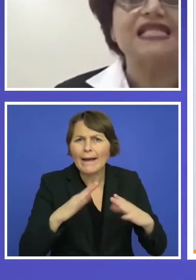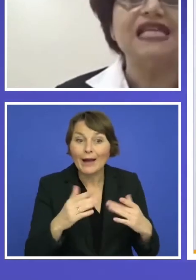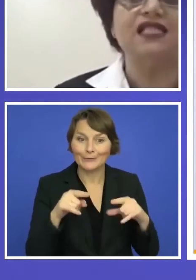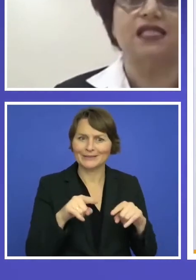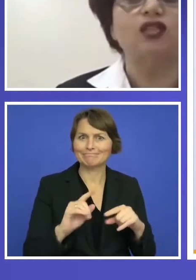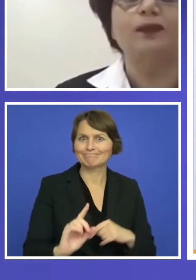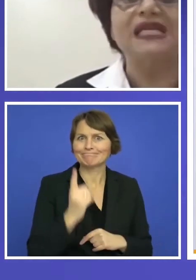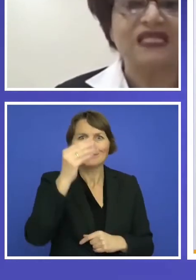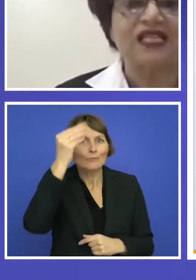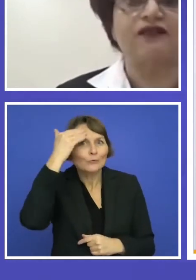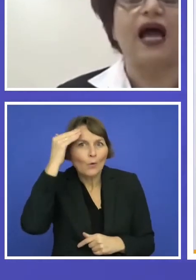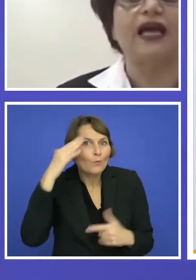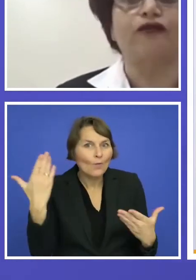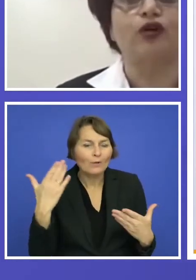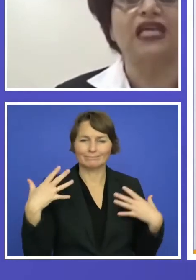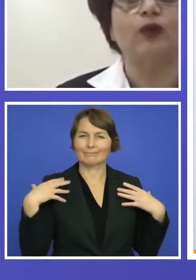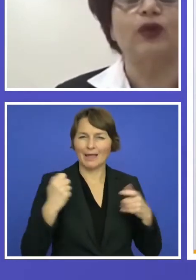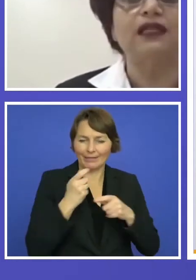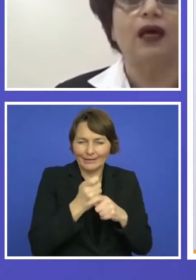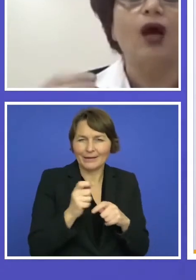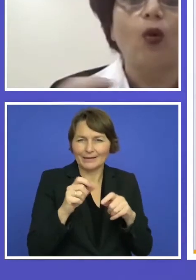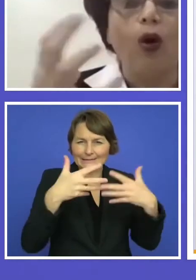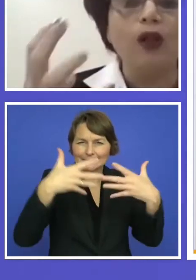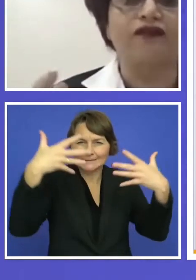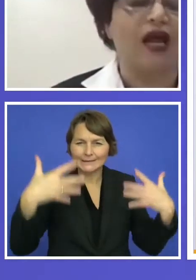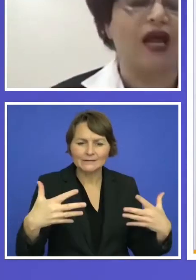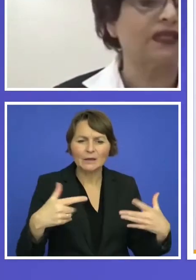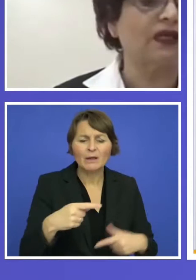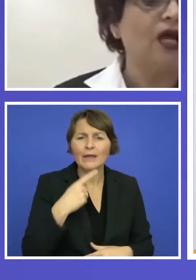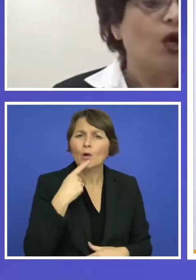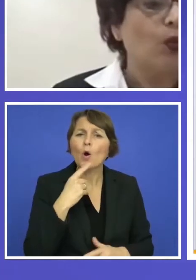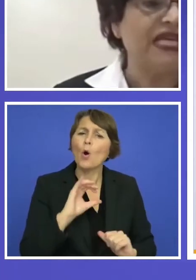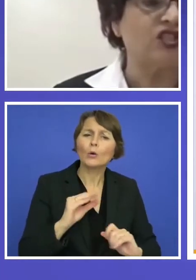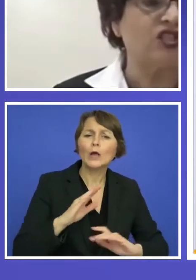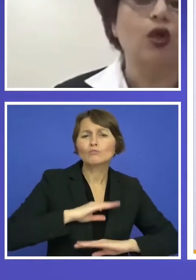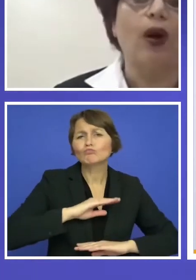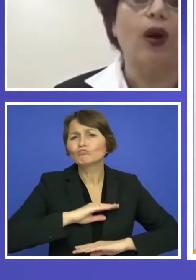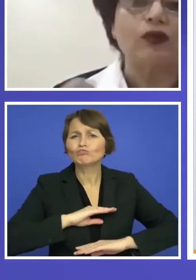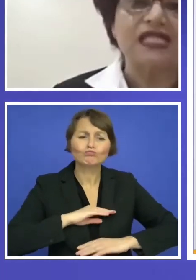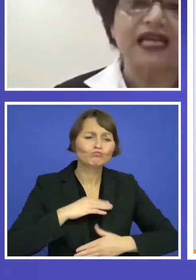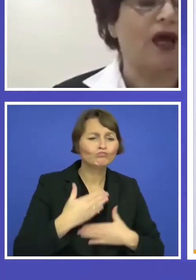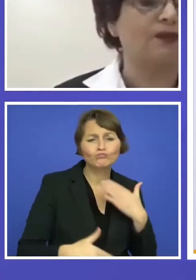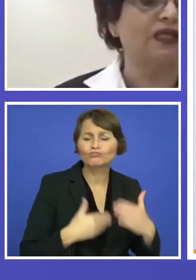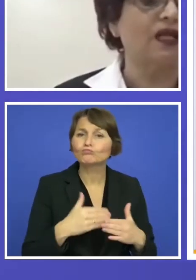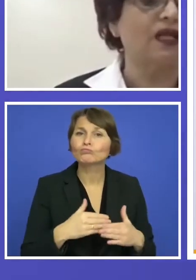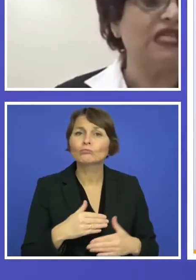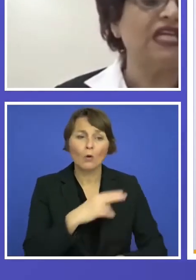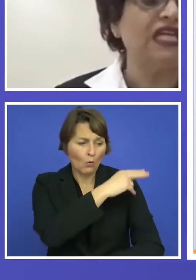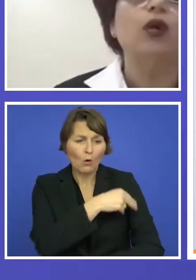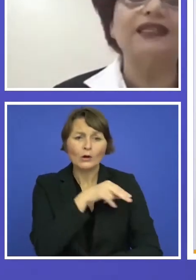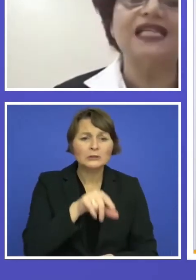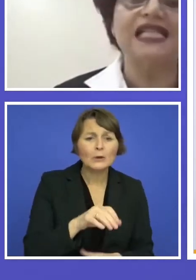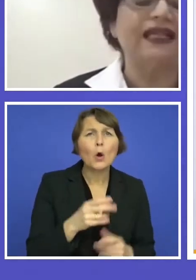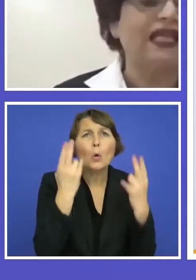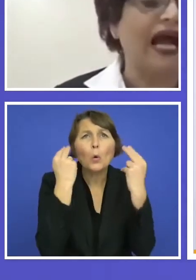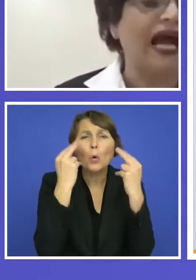we always need not to be satisfied of working within the walls of a hospital. We need to go outside the hospitals.